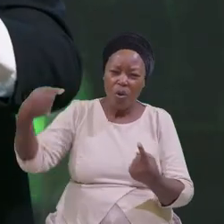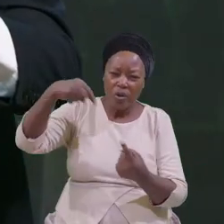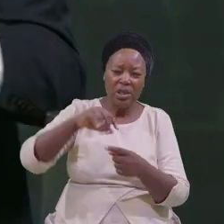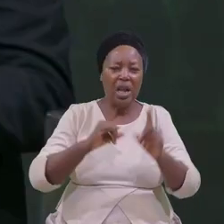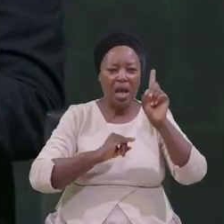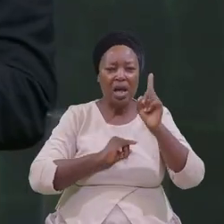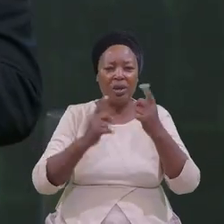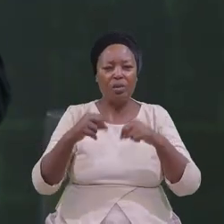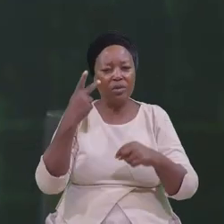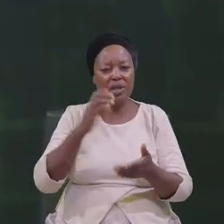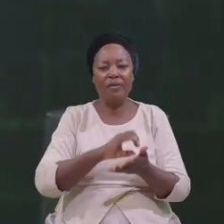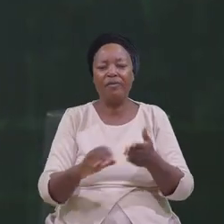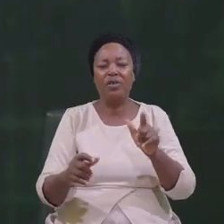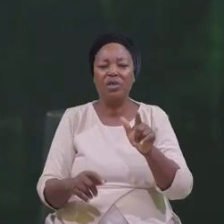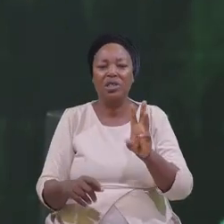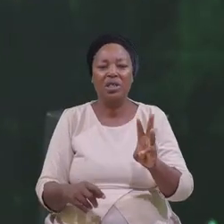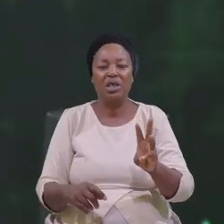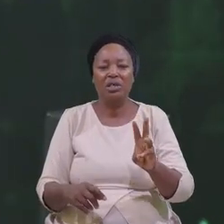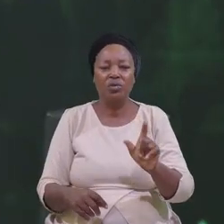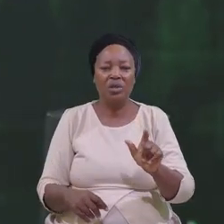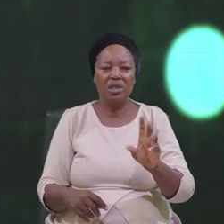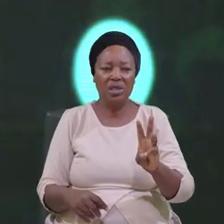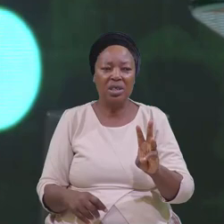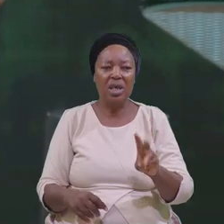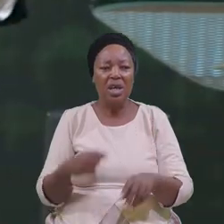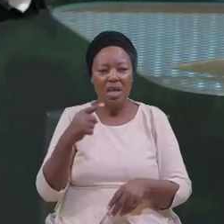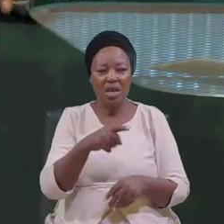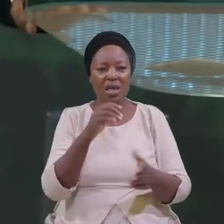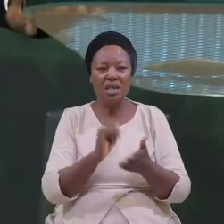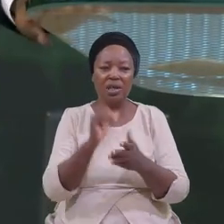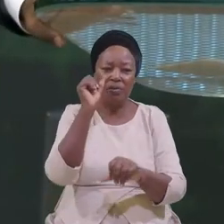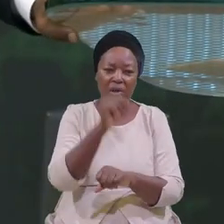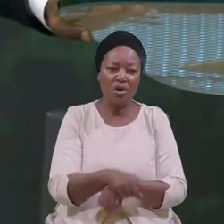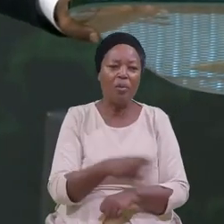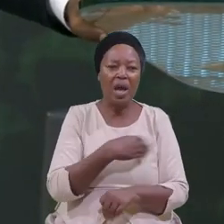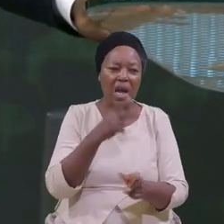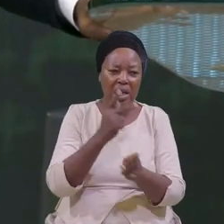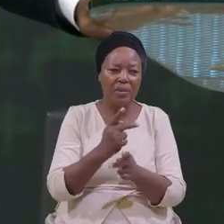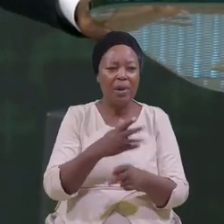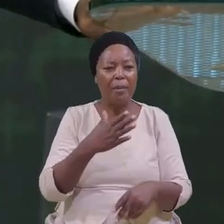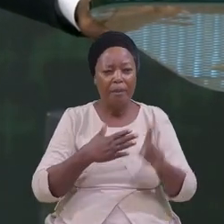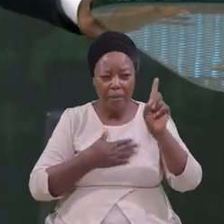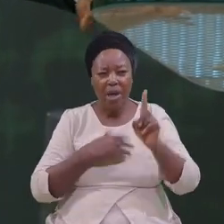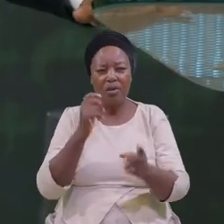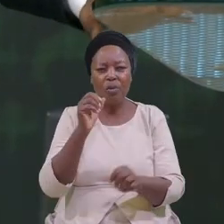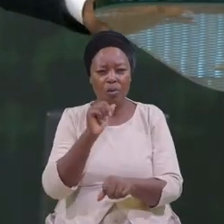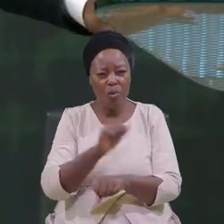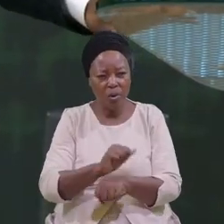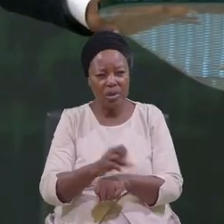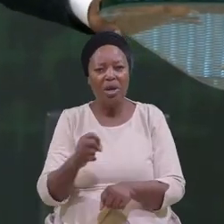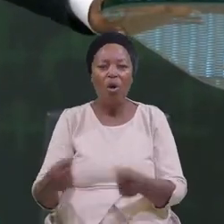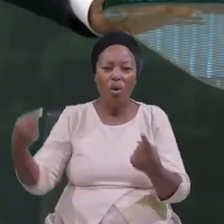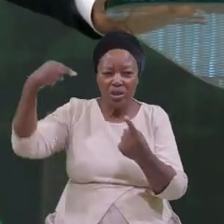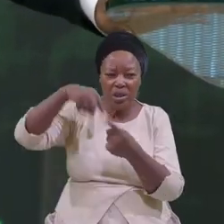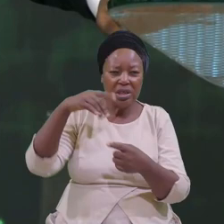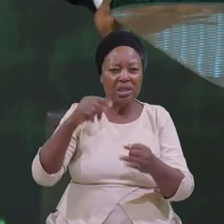verse 26. In verse 26, he that overcometh and keepeth my works unto the